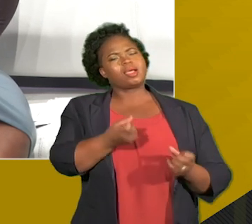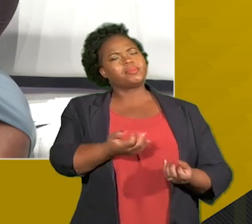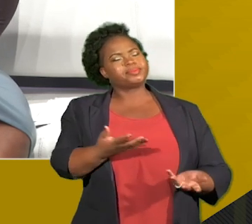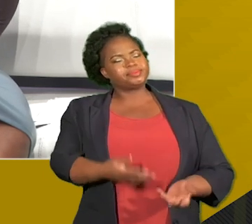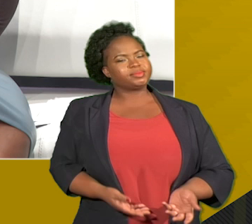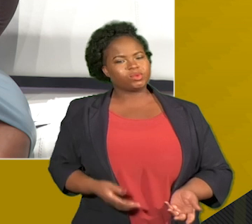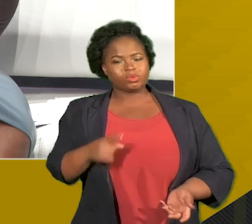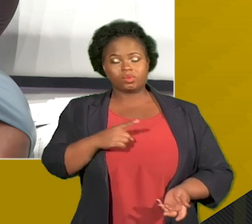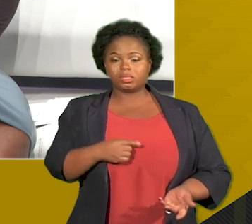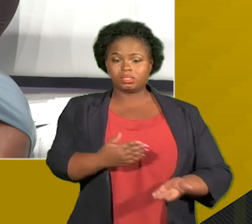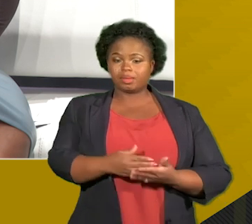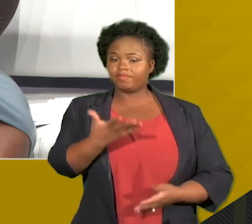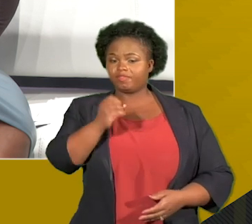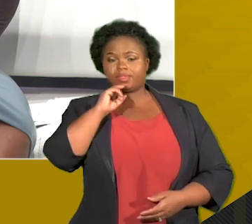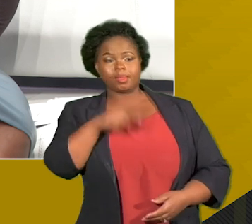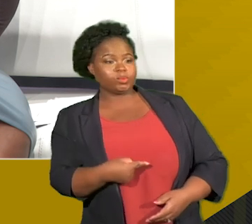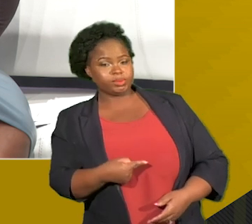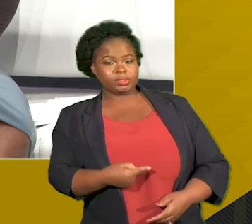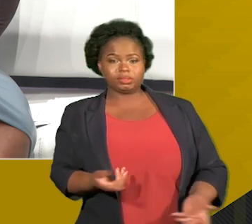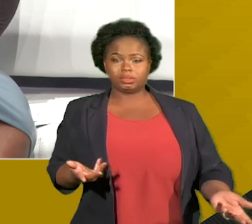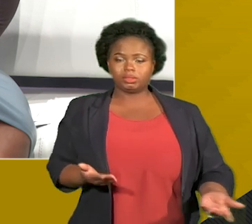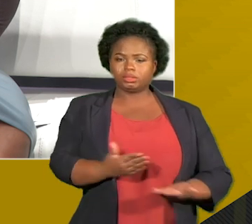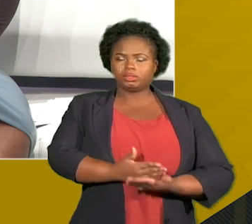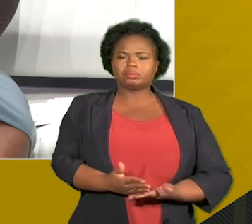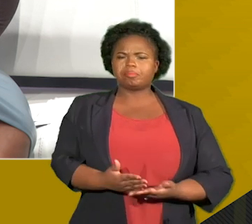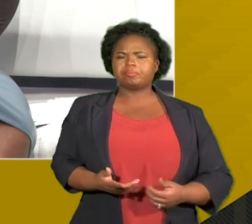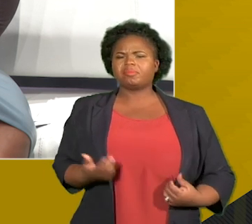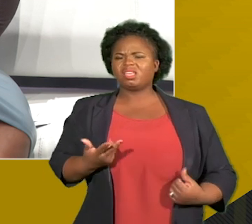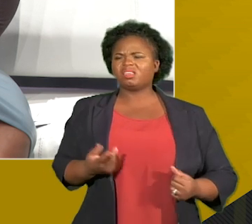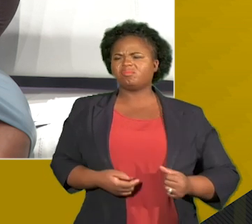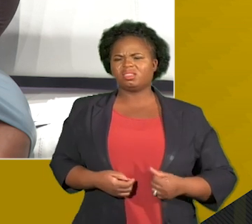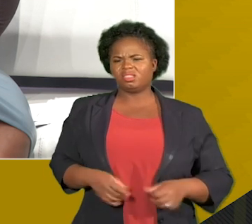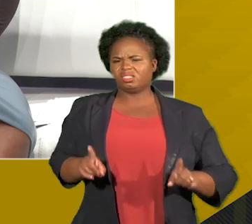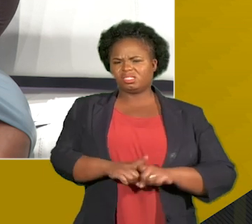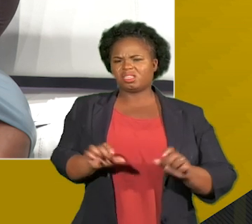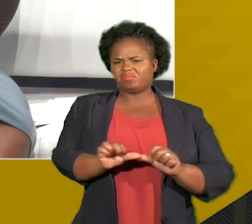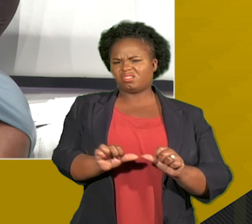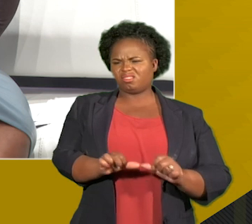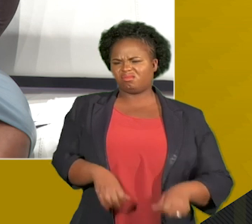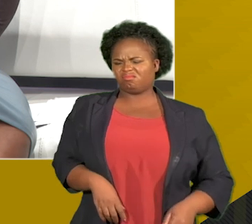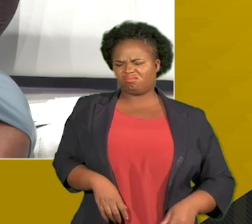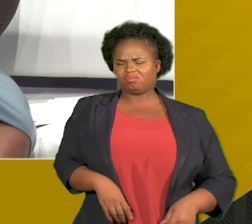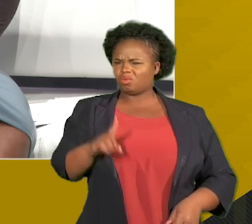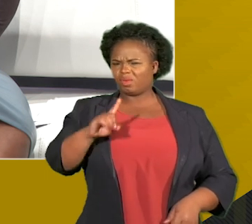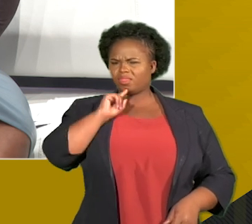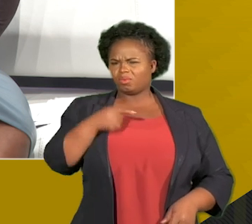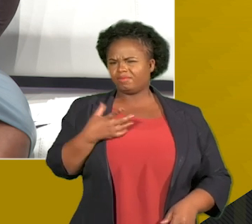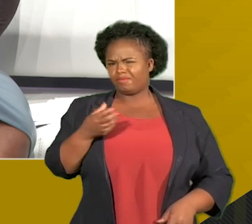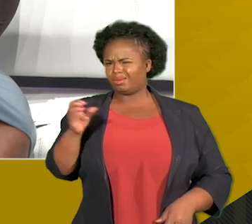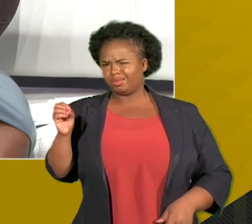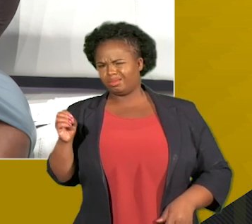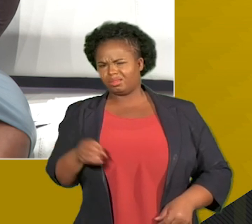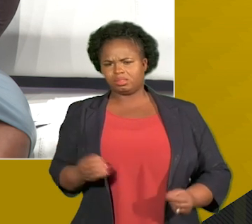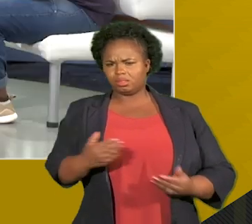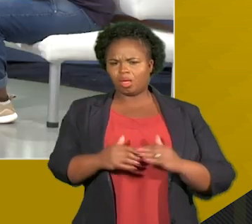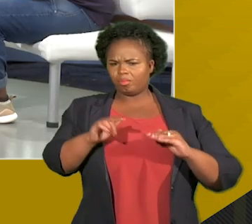you find prizes like 50,000 and you find an art almost same size as well going in for 1.5 and sometimes going